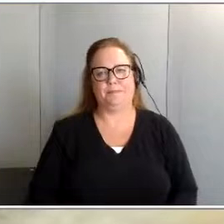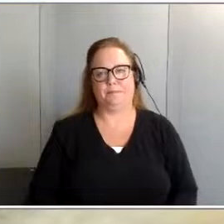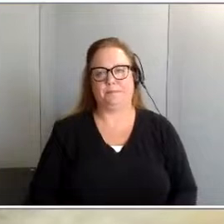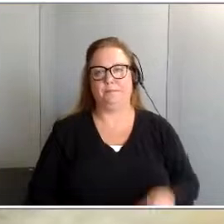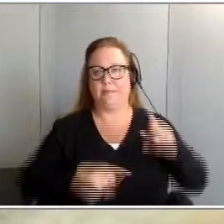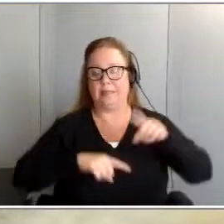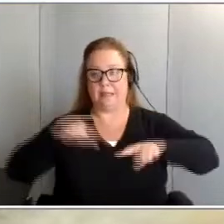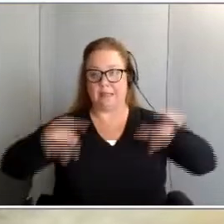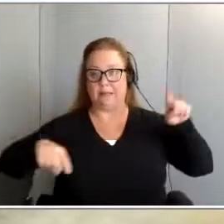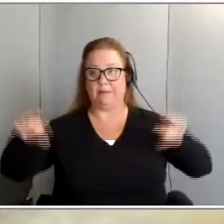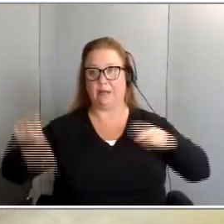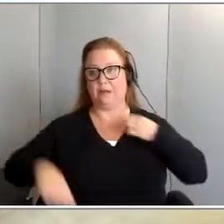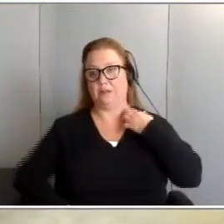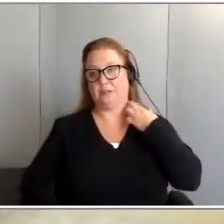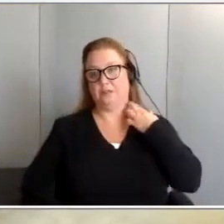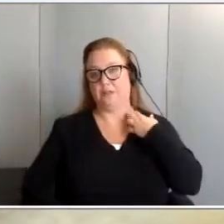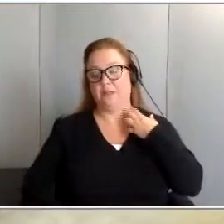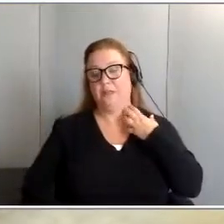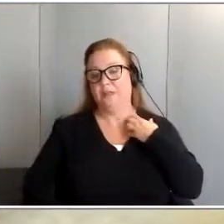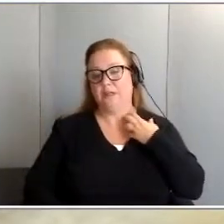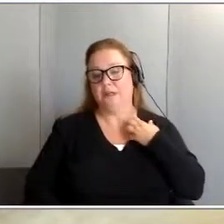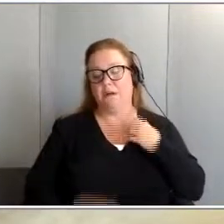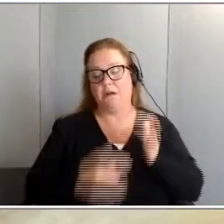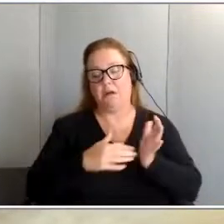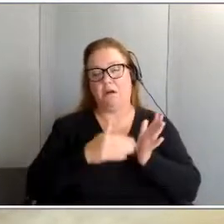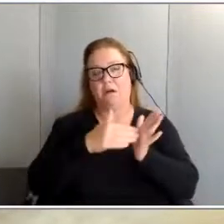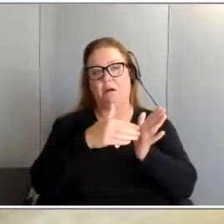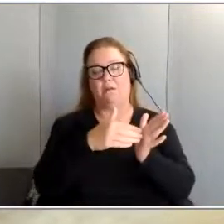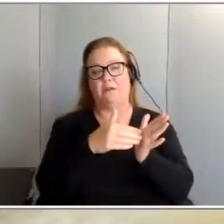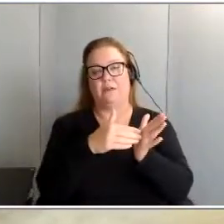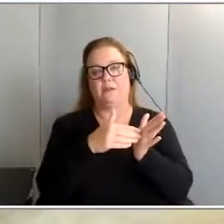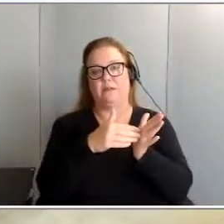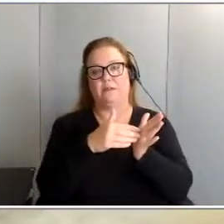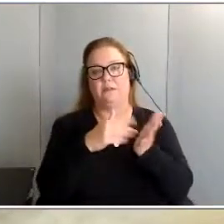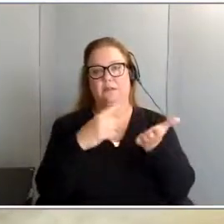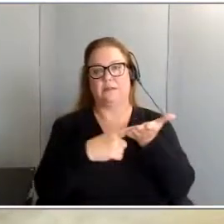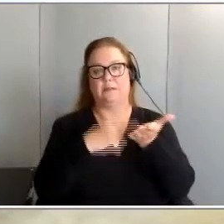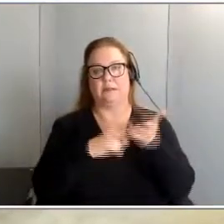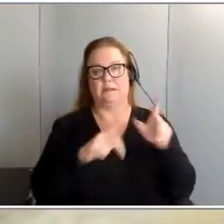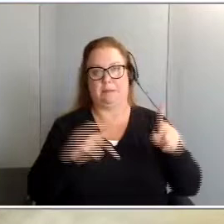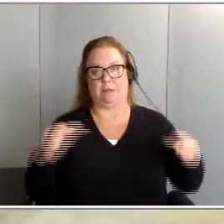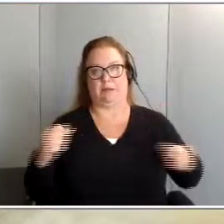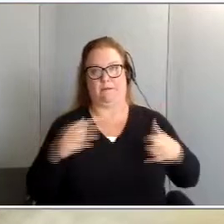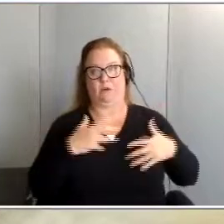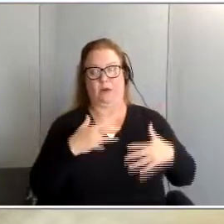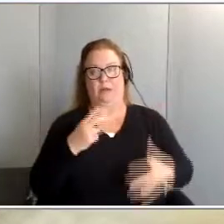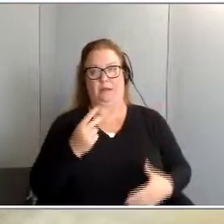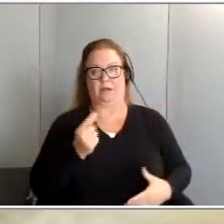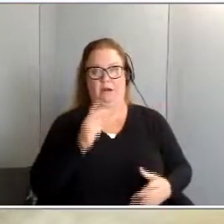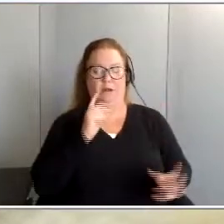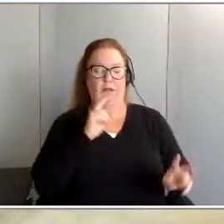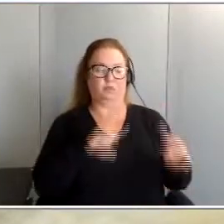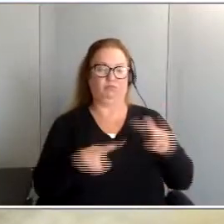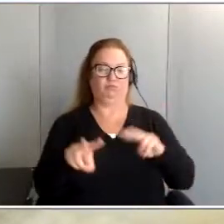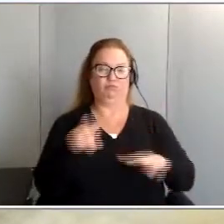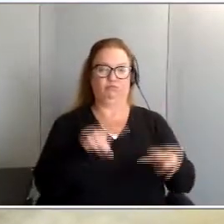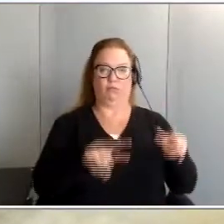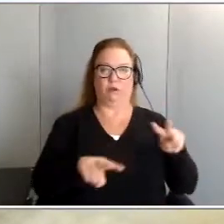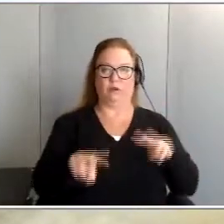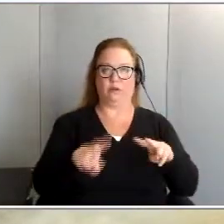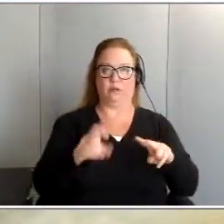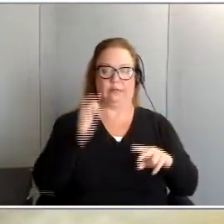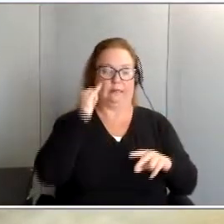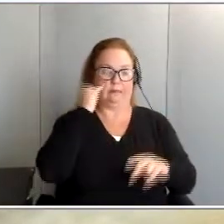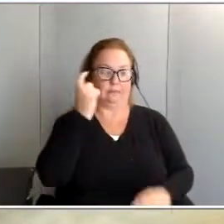A lot of times, sometimes people are afraid of the dog, but they just want to watch him. And if somebody's had a bad